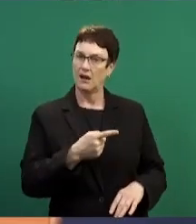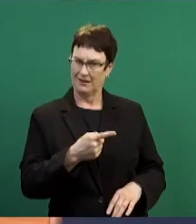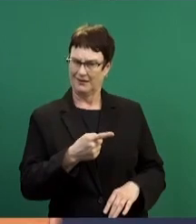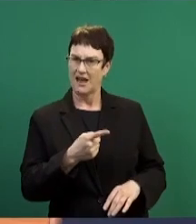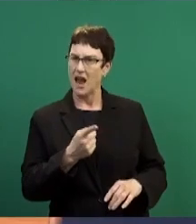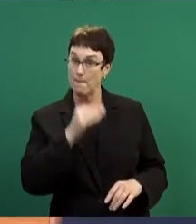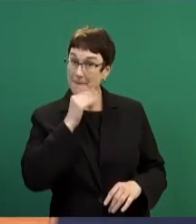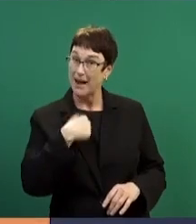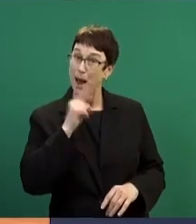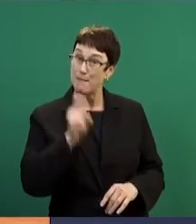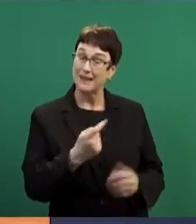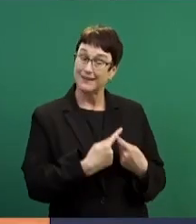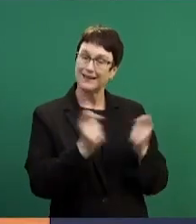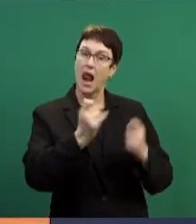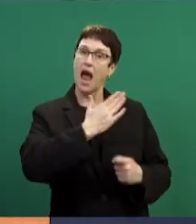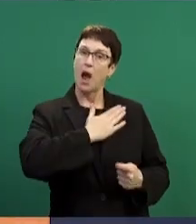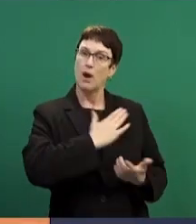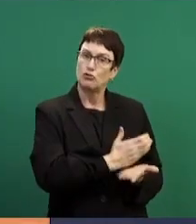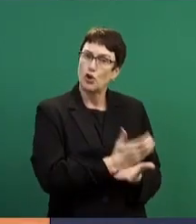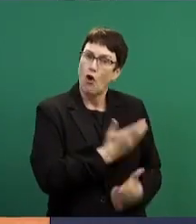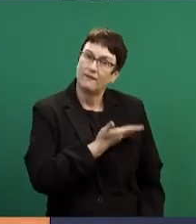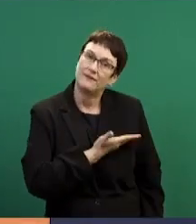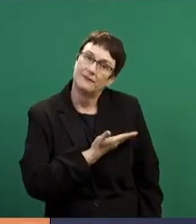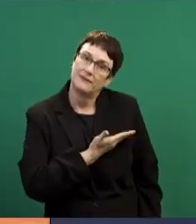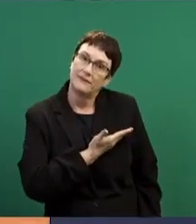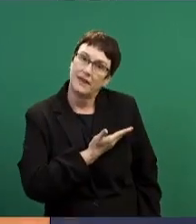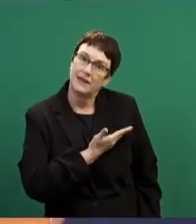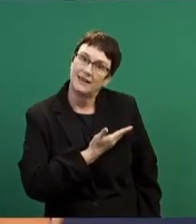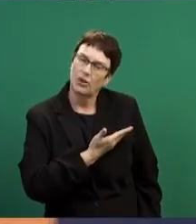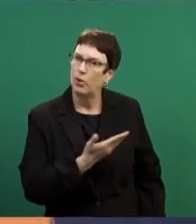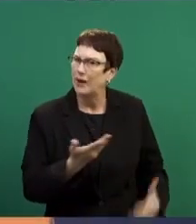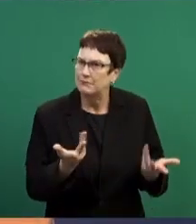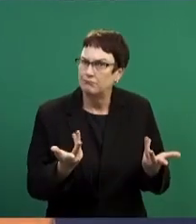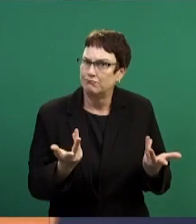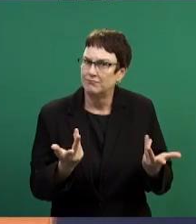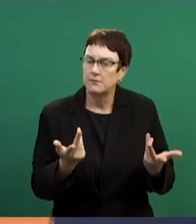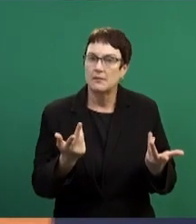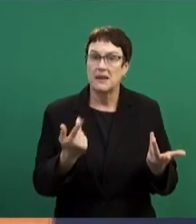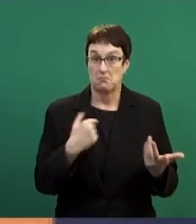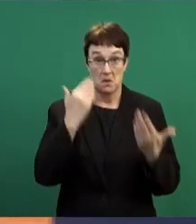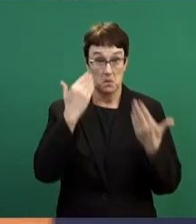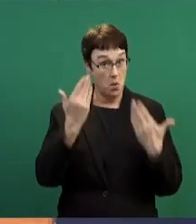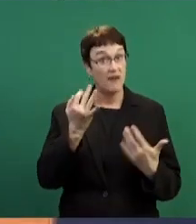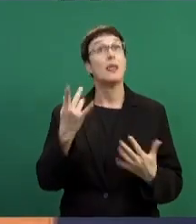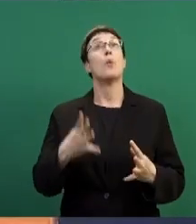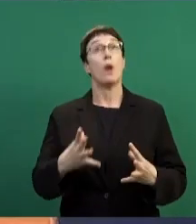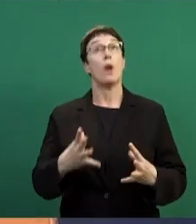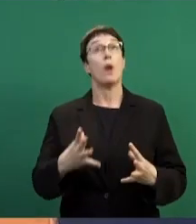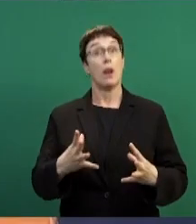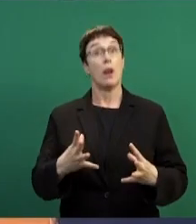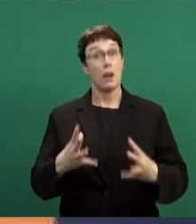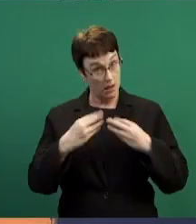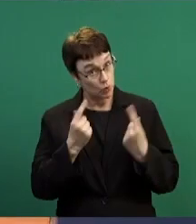be pursued, which I'm not sure how palatable it would be.